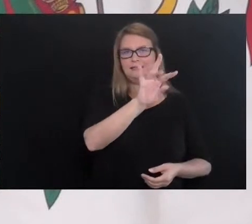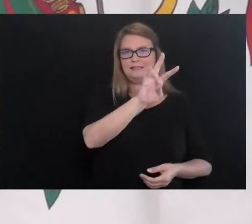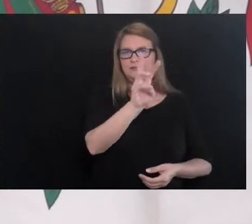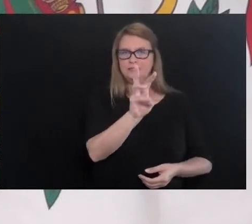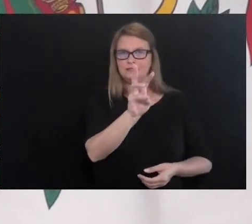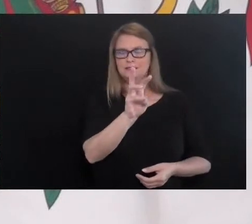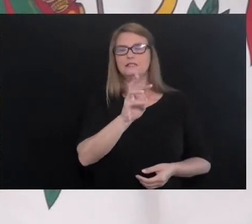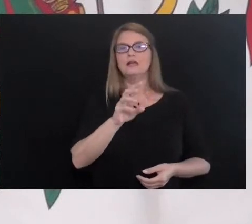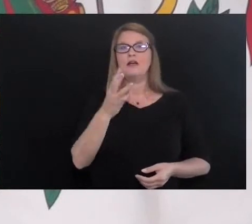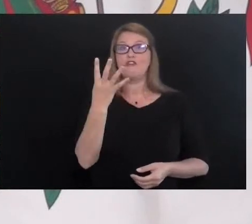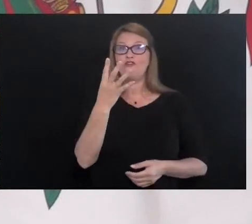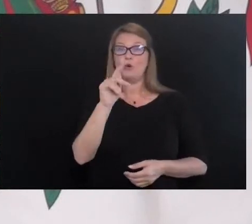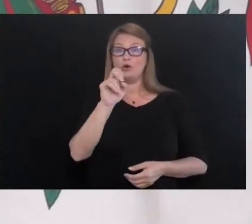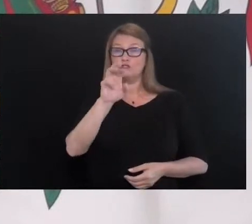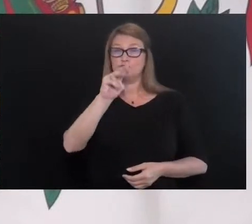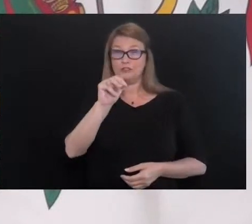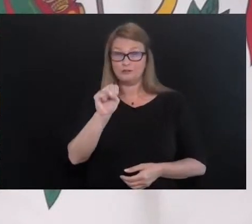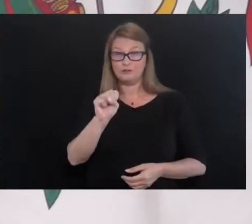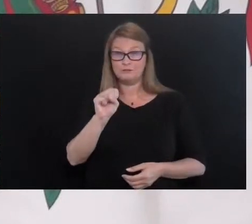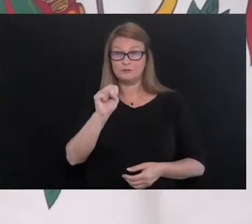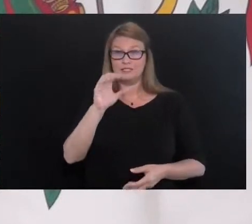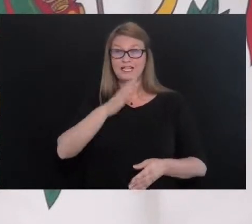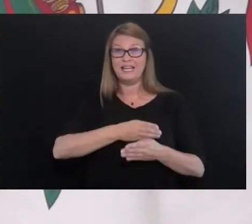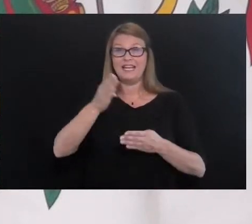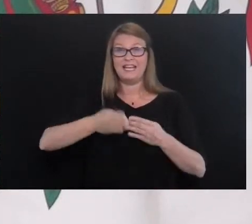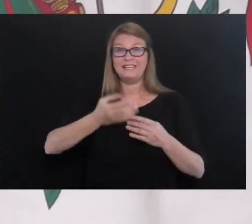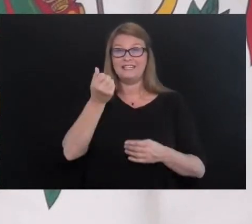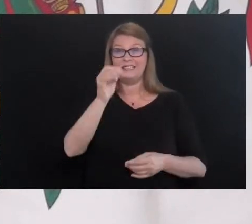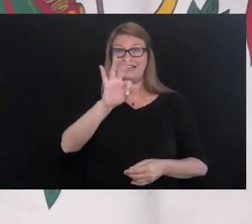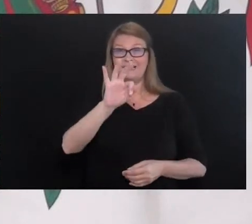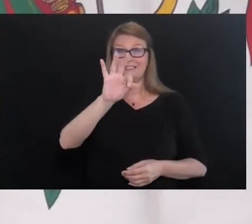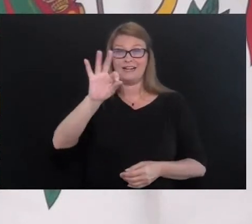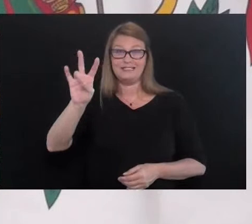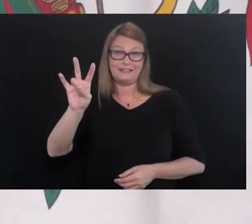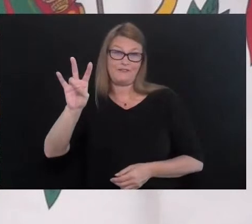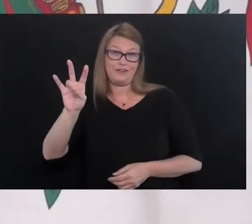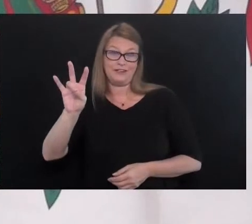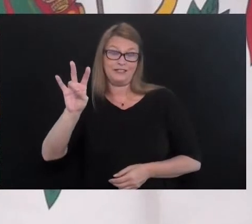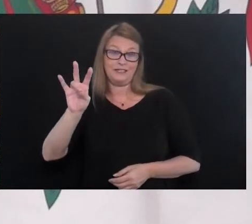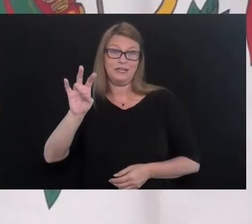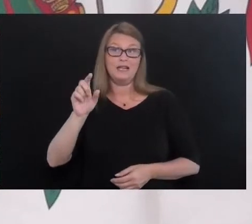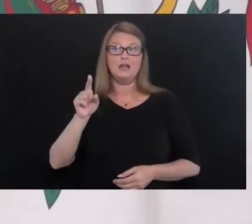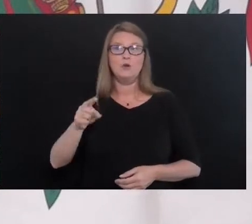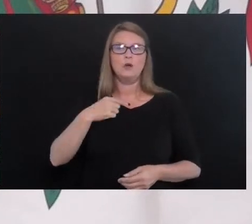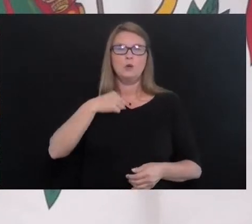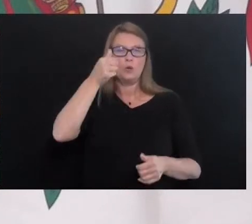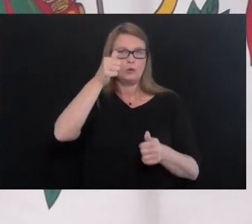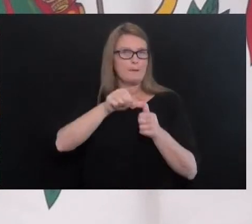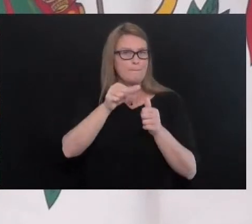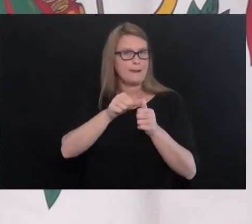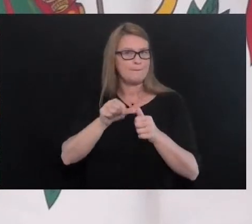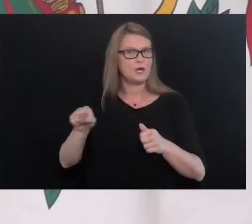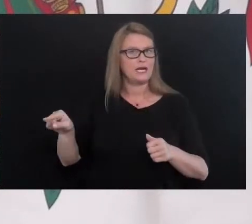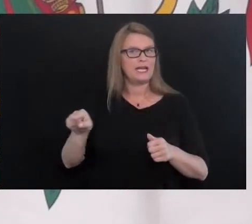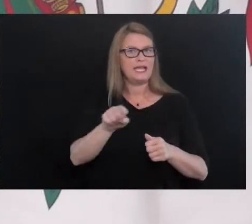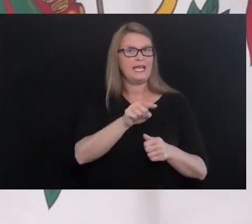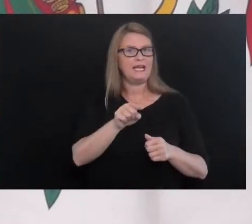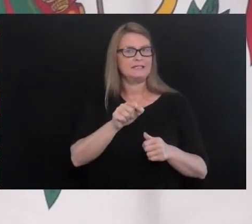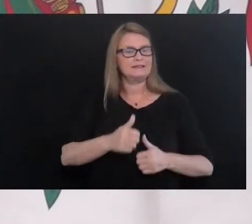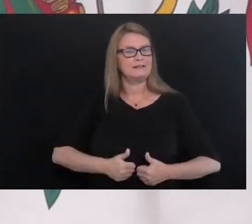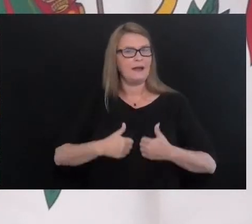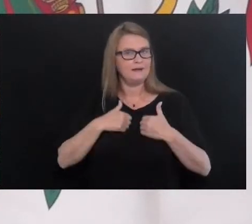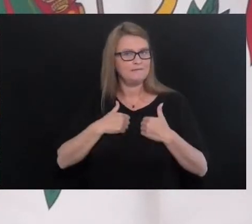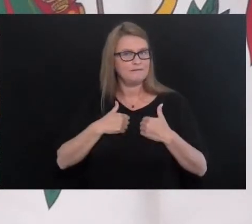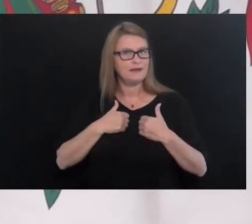4 terms, ending in 1997. In commemoration of his distinguished life